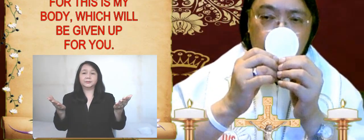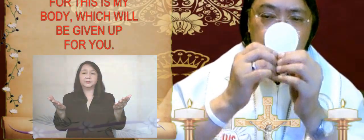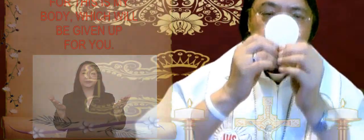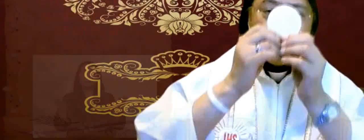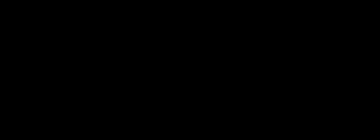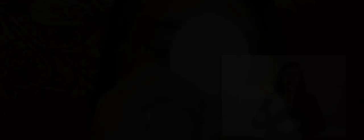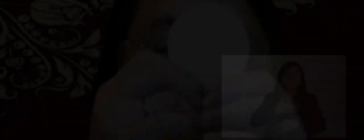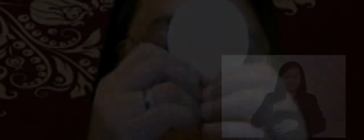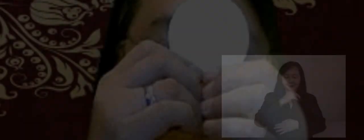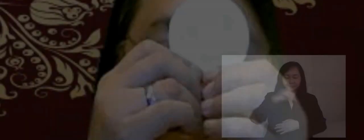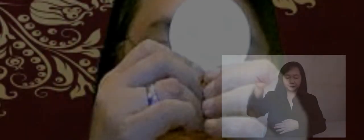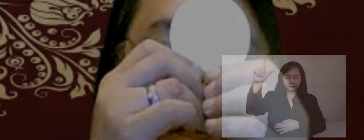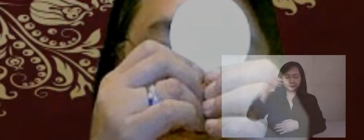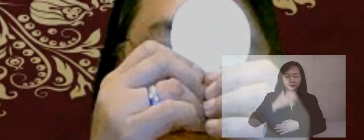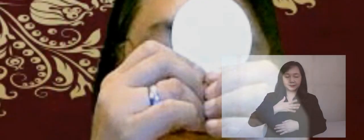for you.